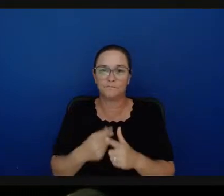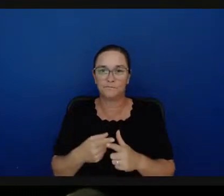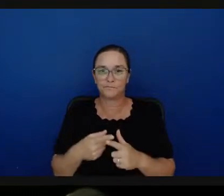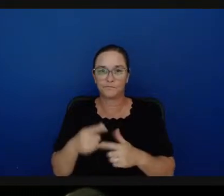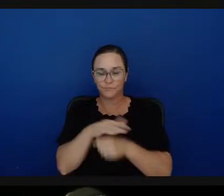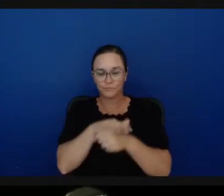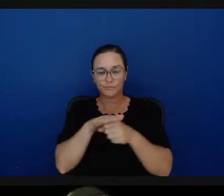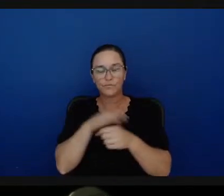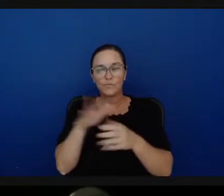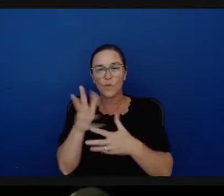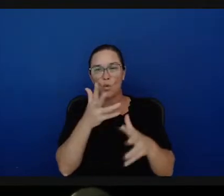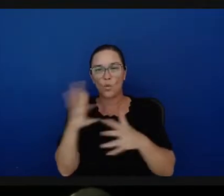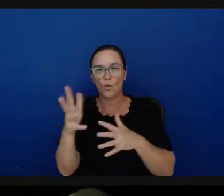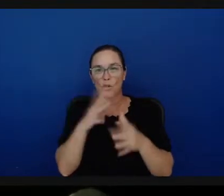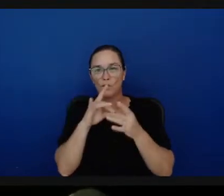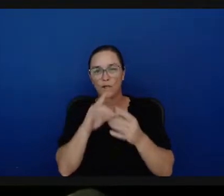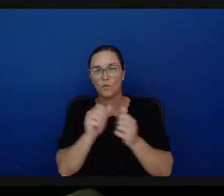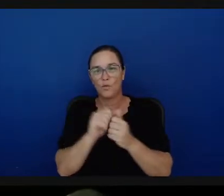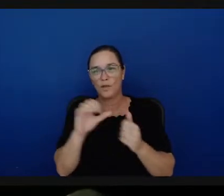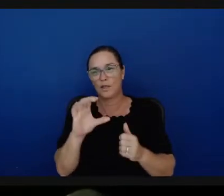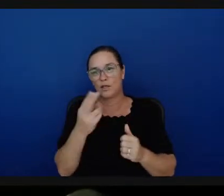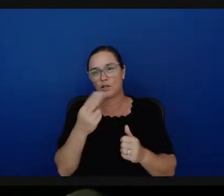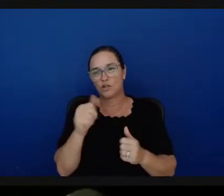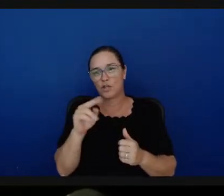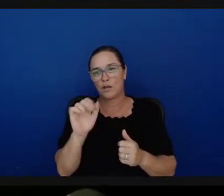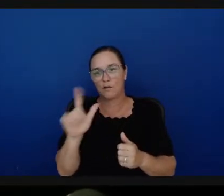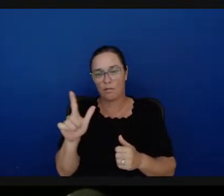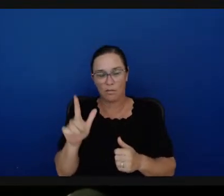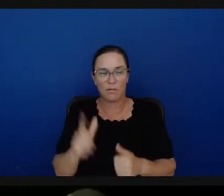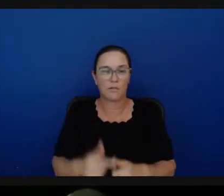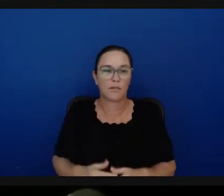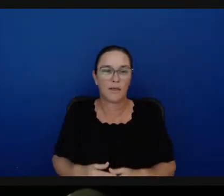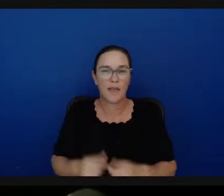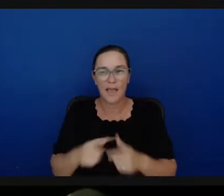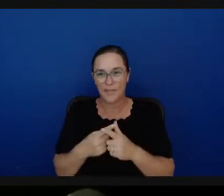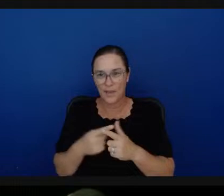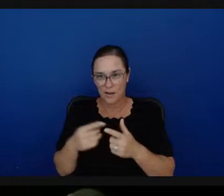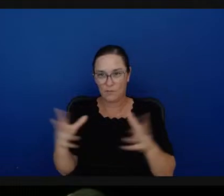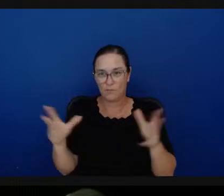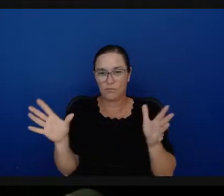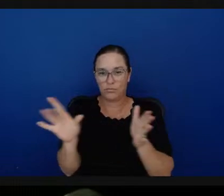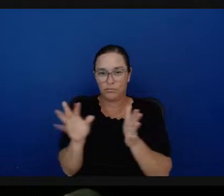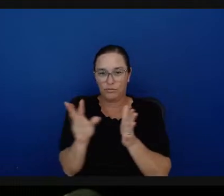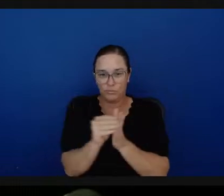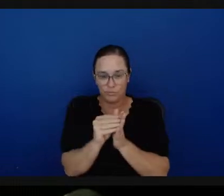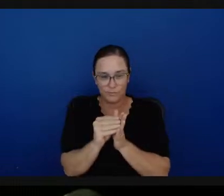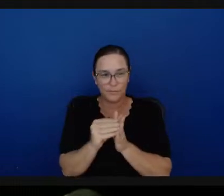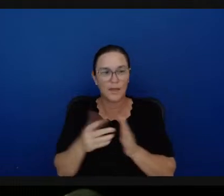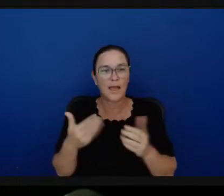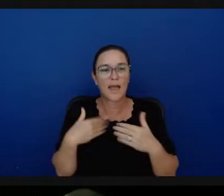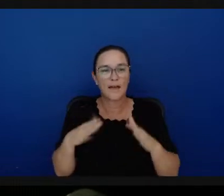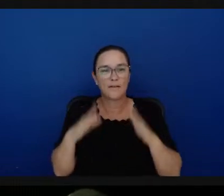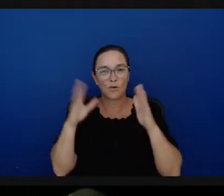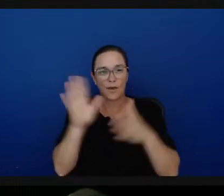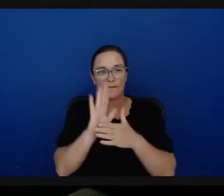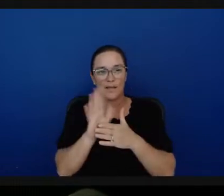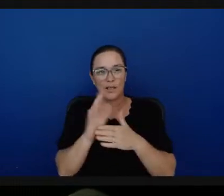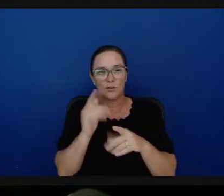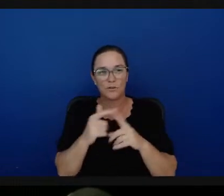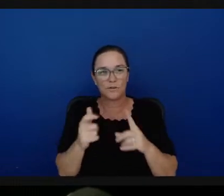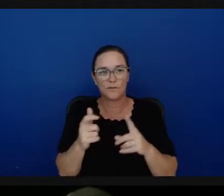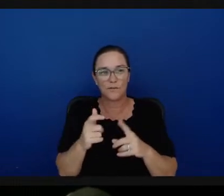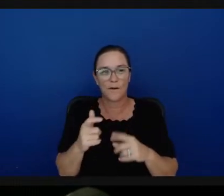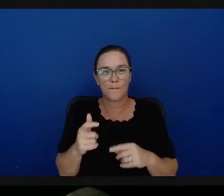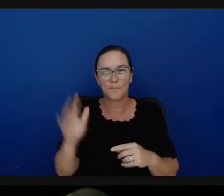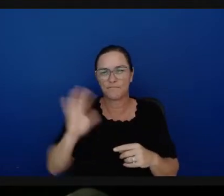and they can quite often collect in a similar area, or a whole bunch collect in a similar area. So yeah, there's some great videos, old school videos from Volcano Video guys